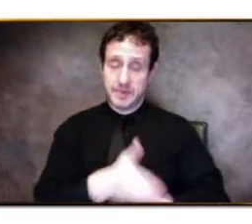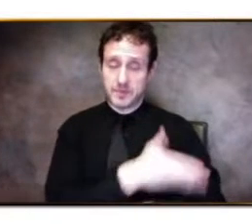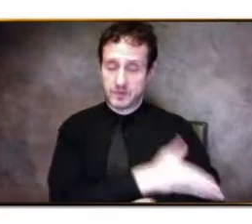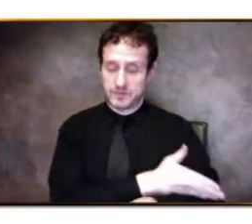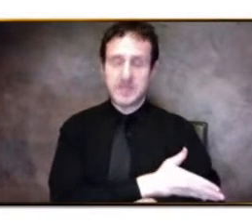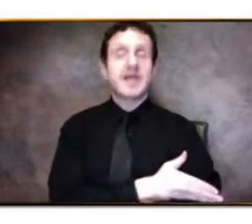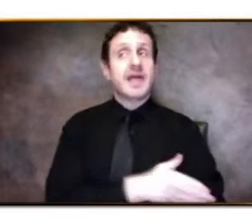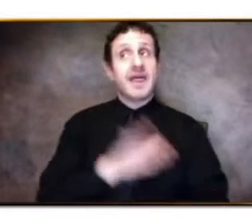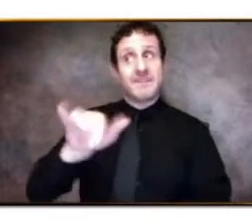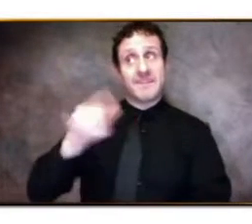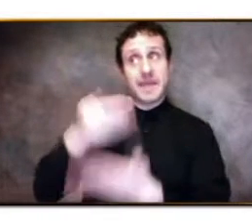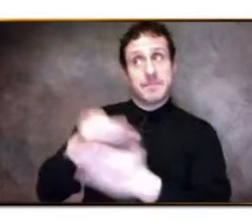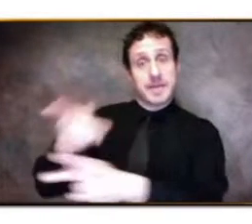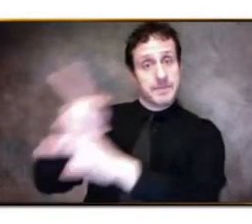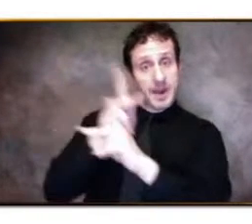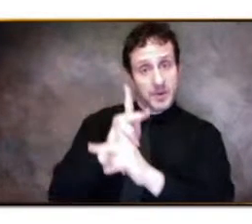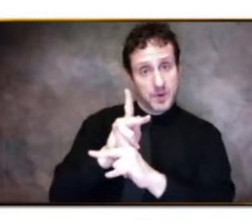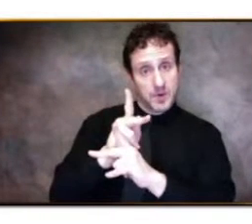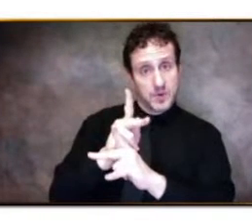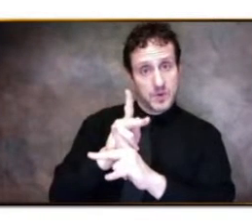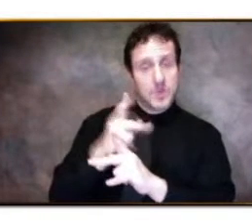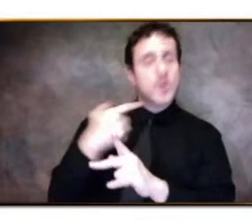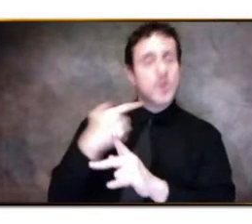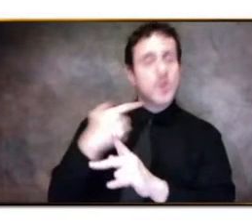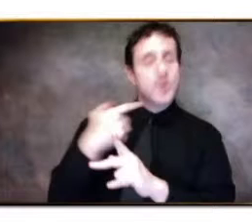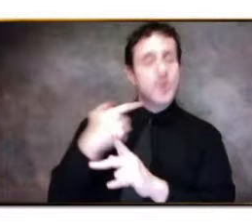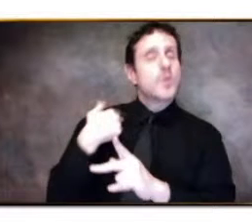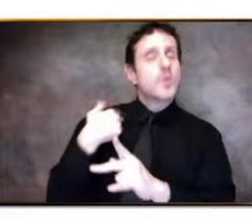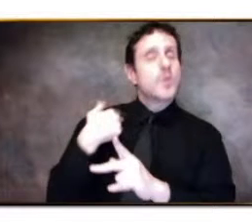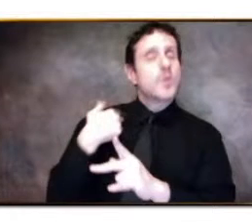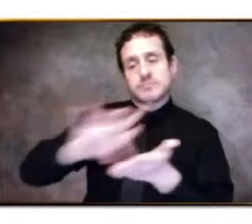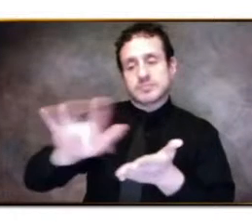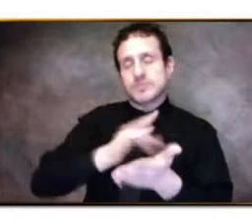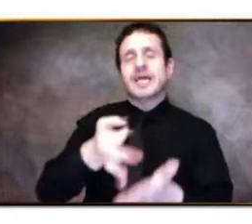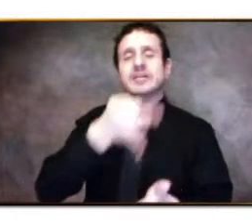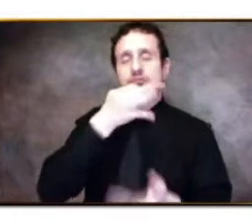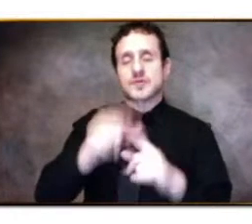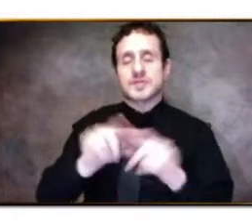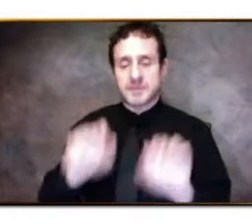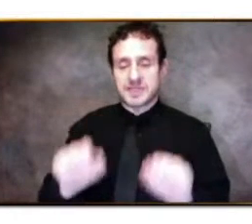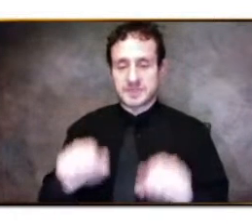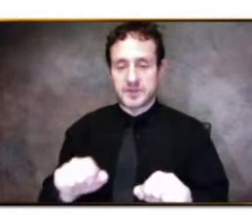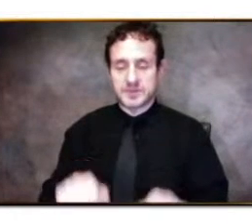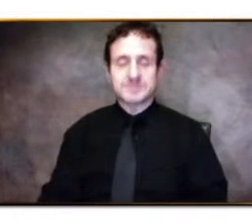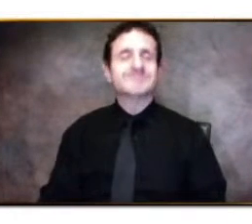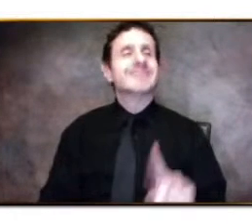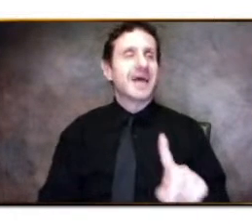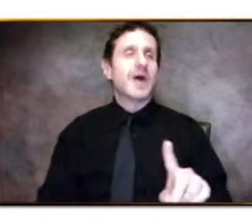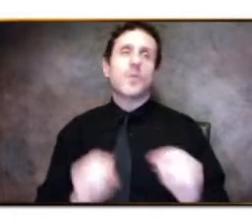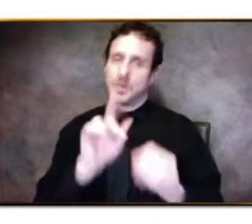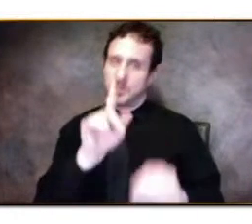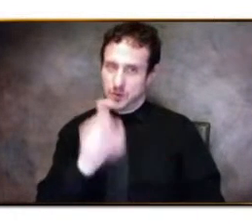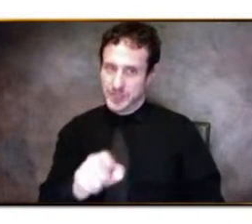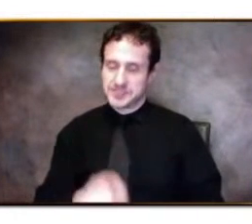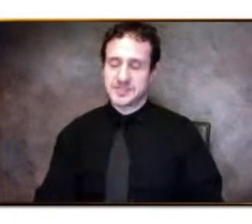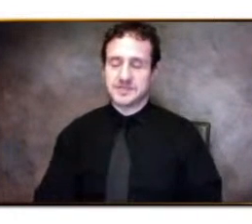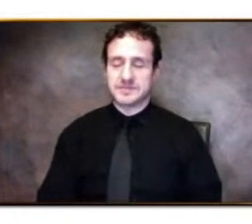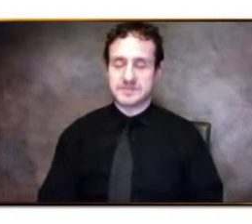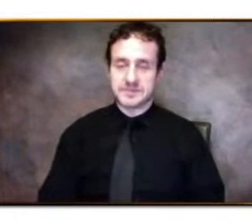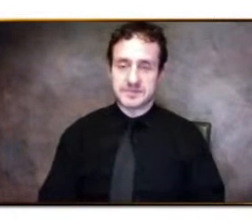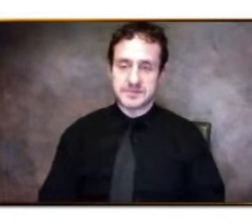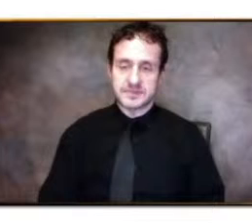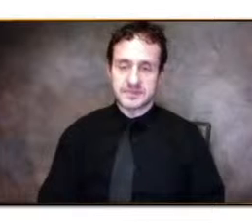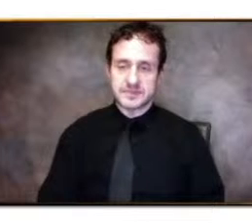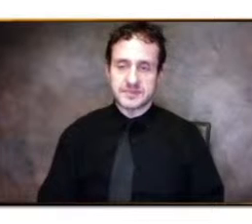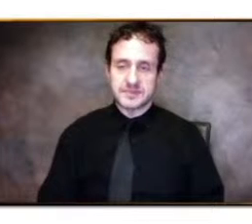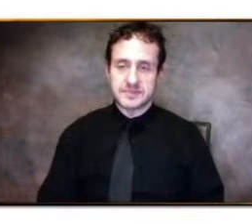that borrowing as soon as possible. I actually forgot one from David at the Sun-Times, and there were a couple other people who asked the